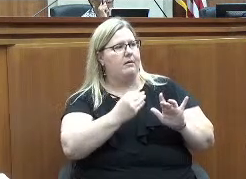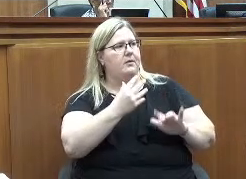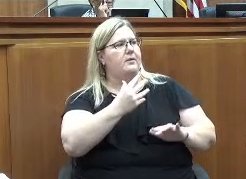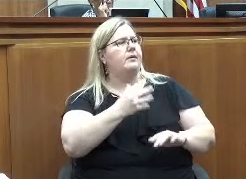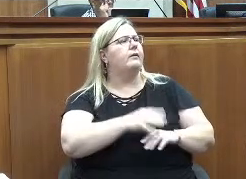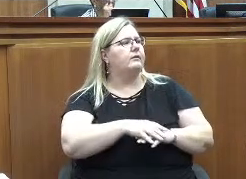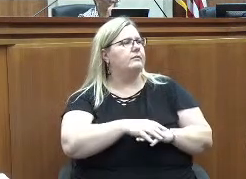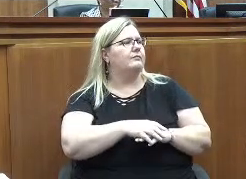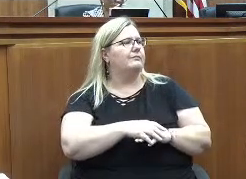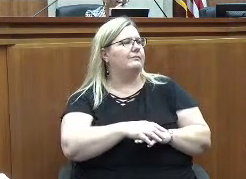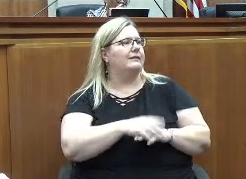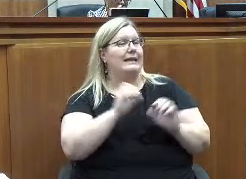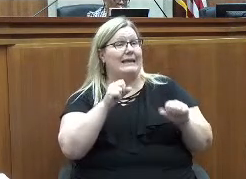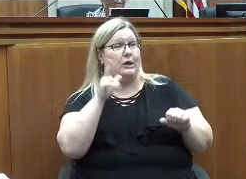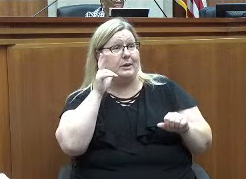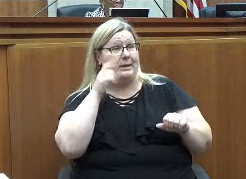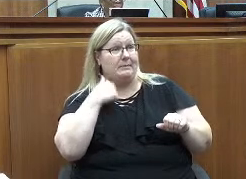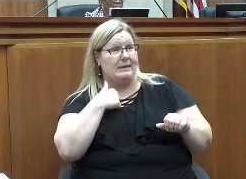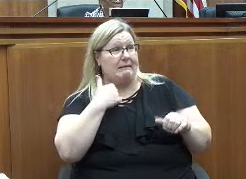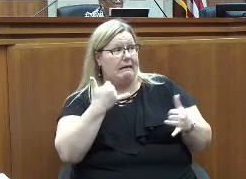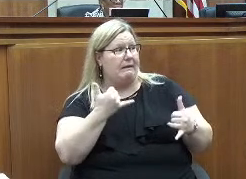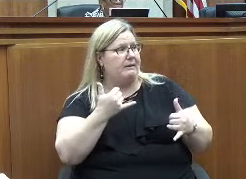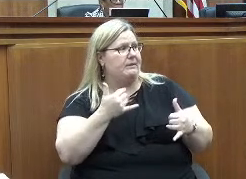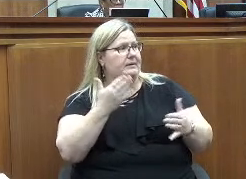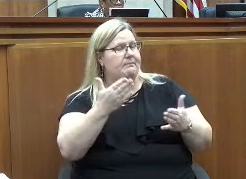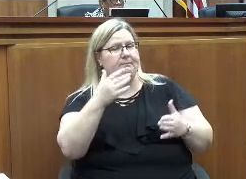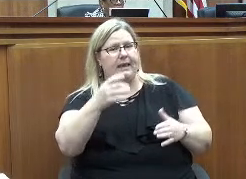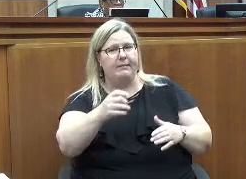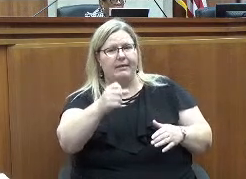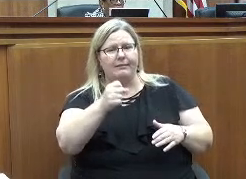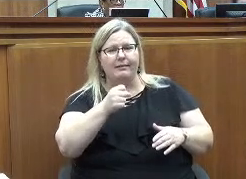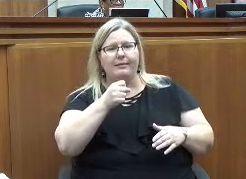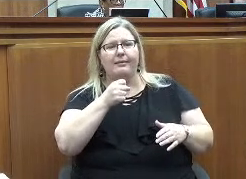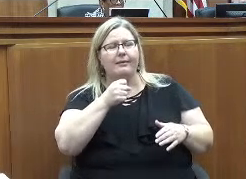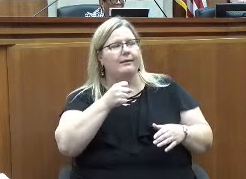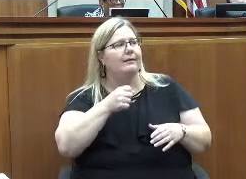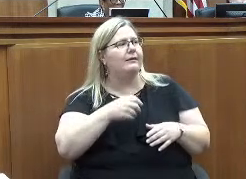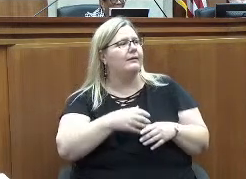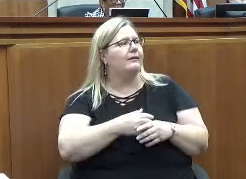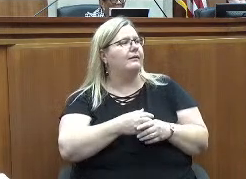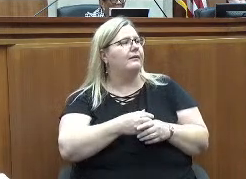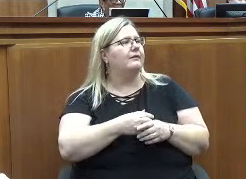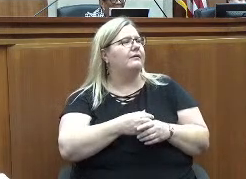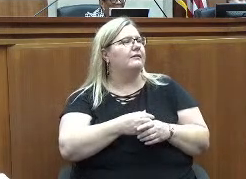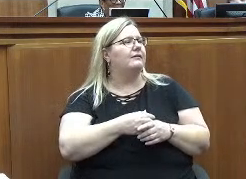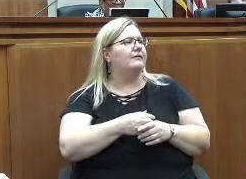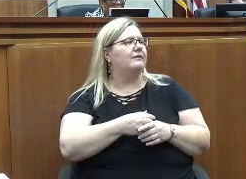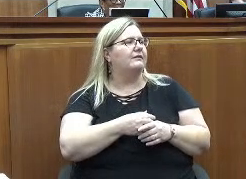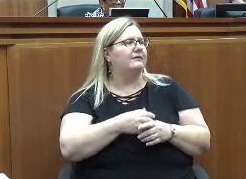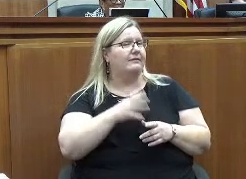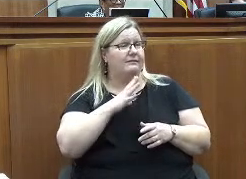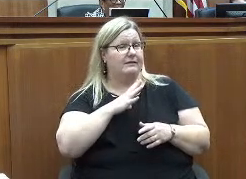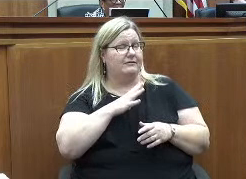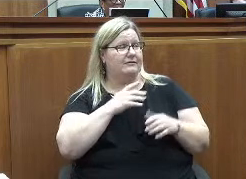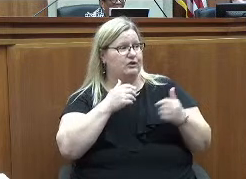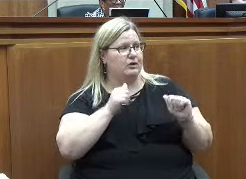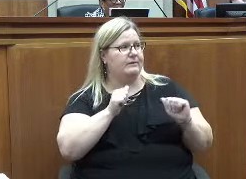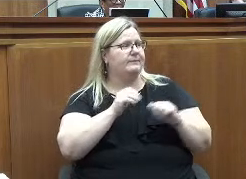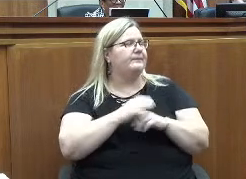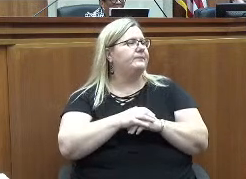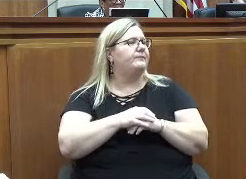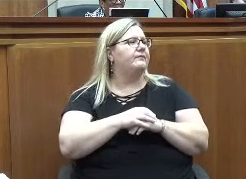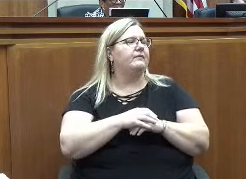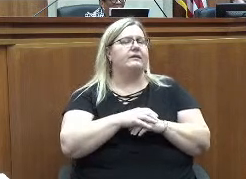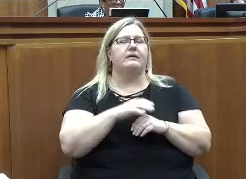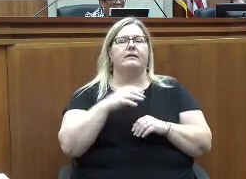you go. Can you hear me now? Maybe pull it a little closer to you. There you go. Give it a try. All right.